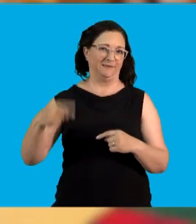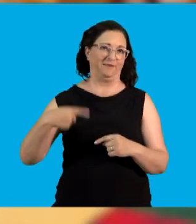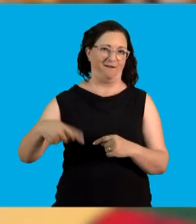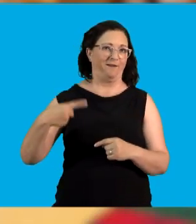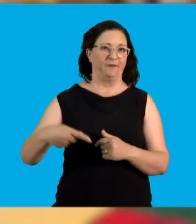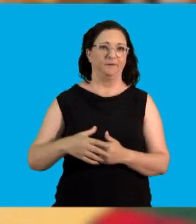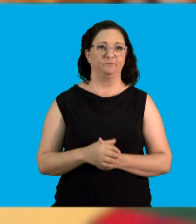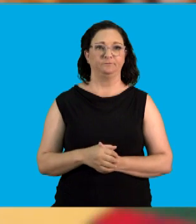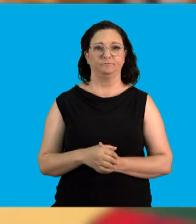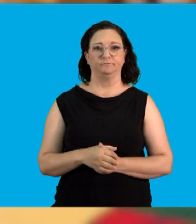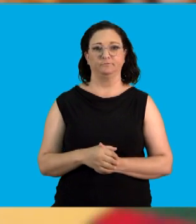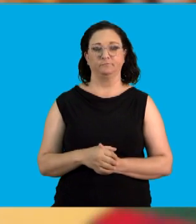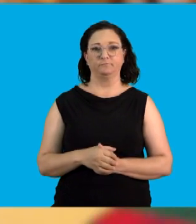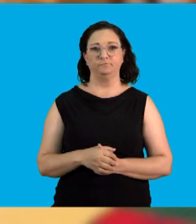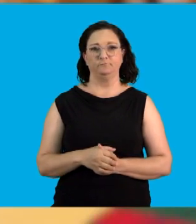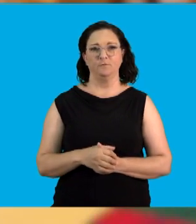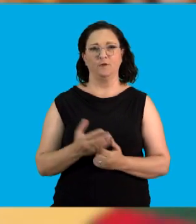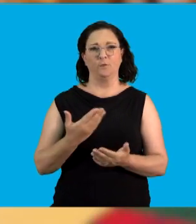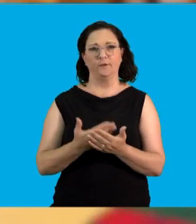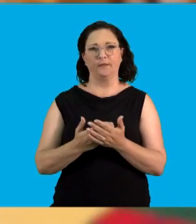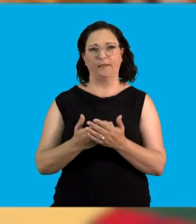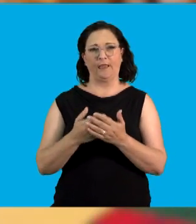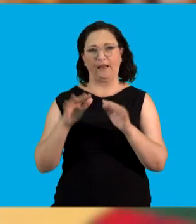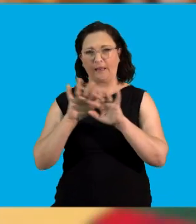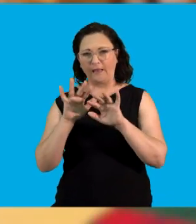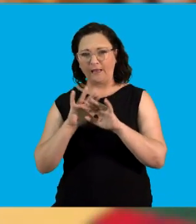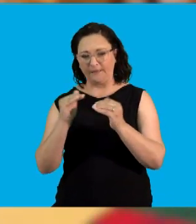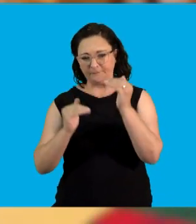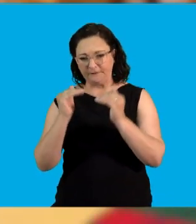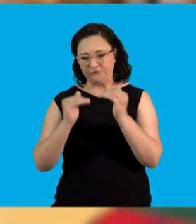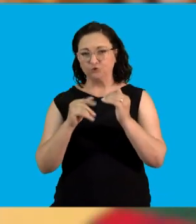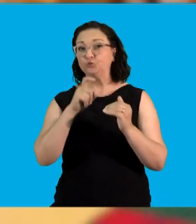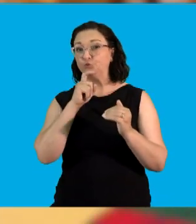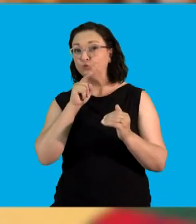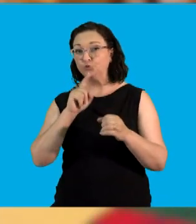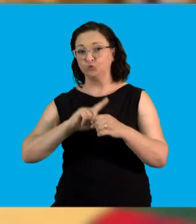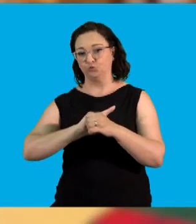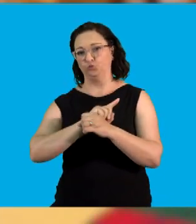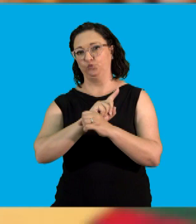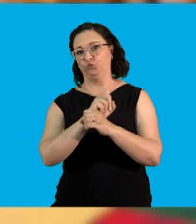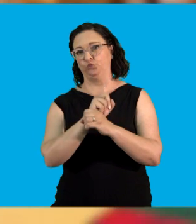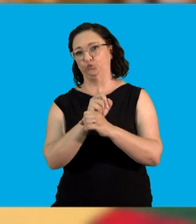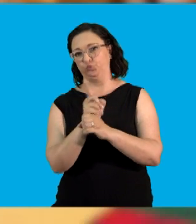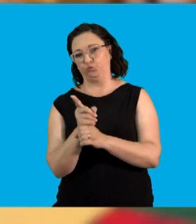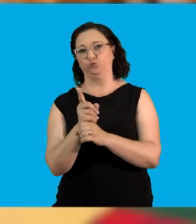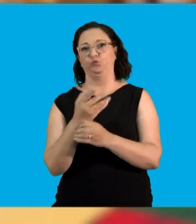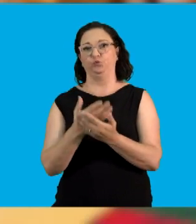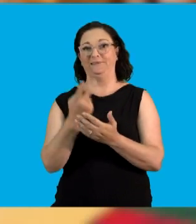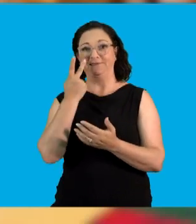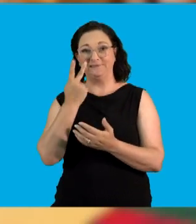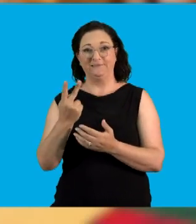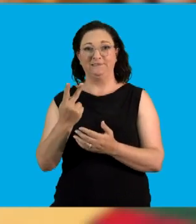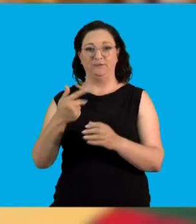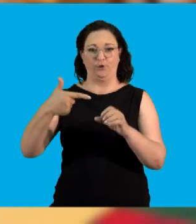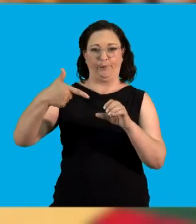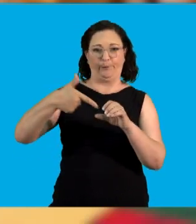the tire. So when we are measuring the gas pressure, we are going to be using that particular device. That is assuming that now